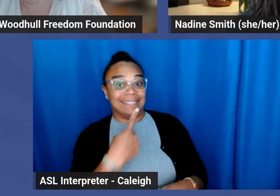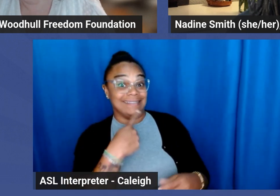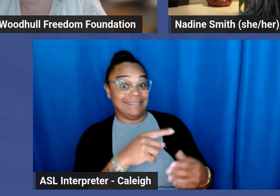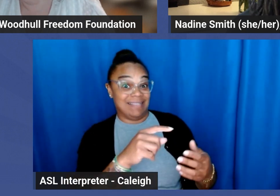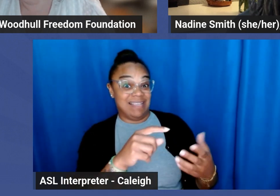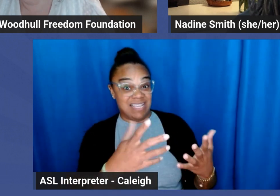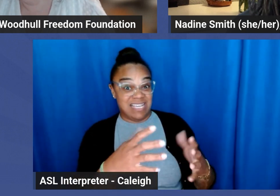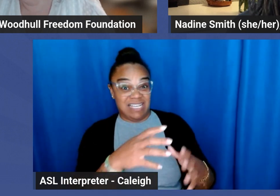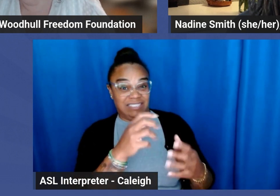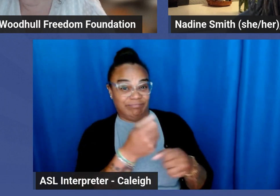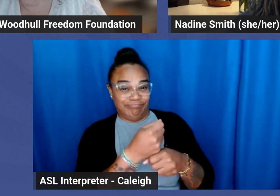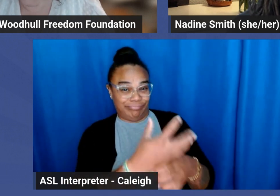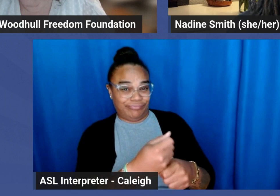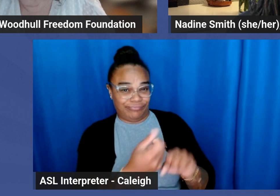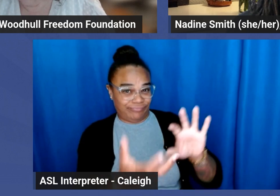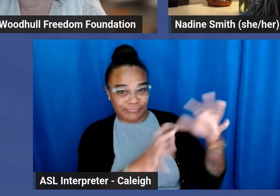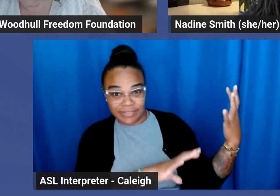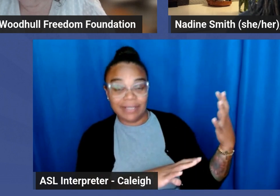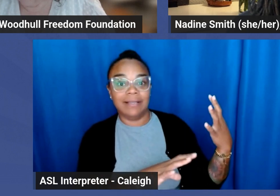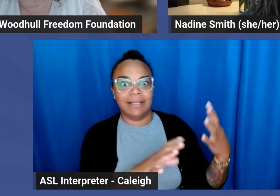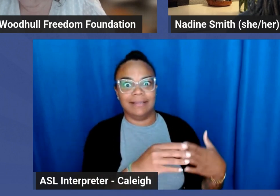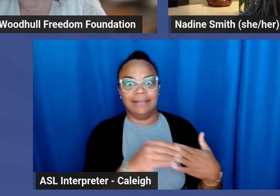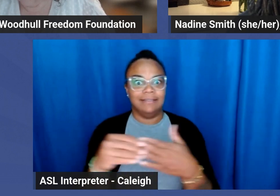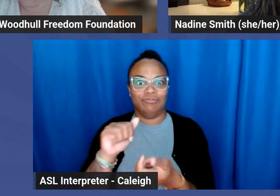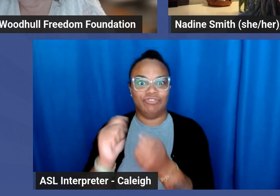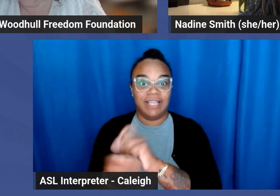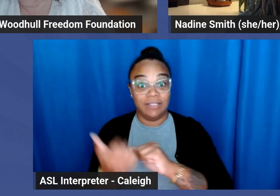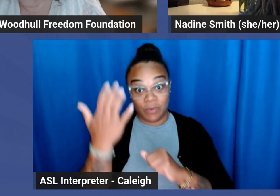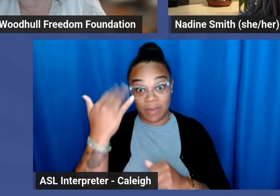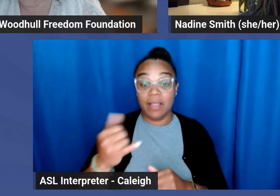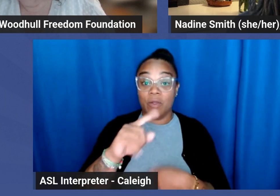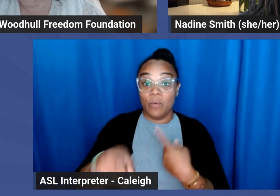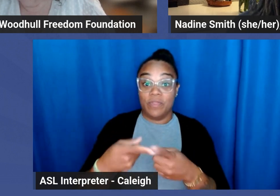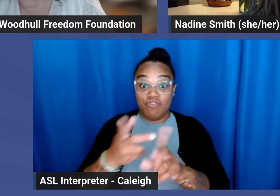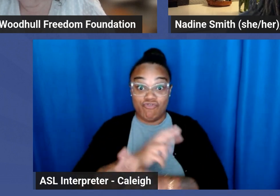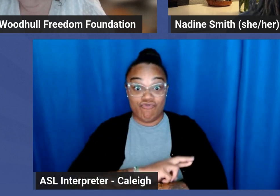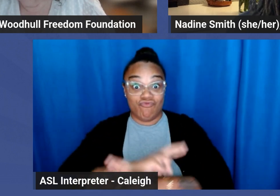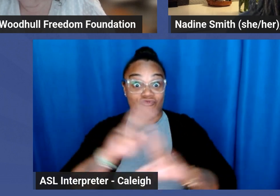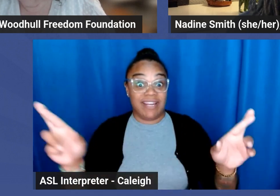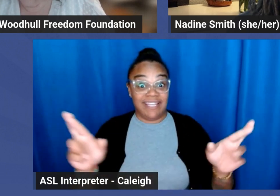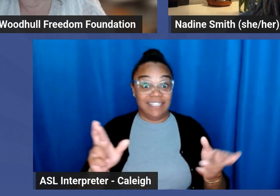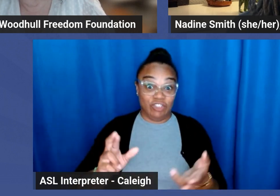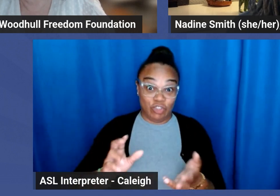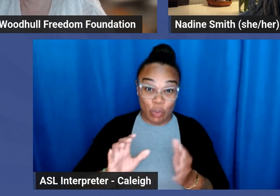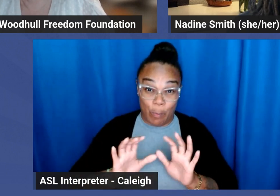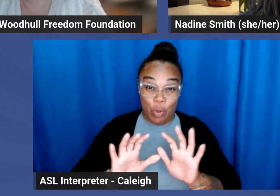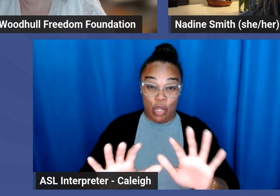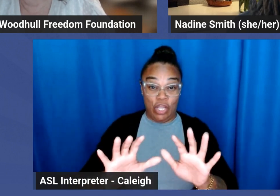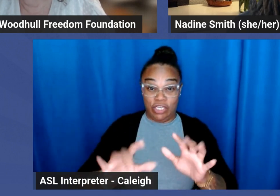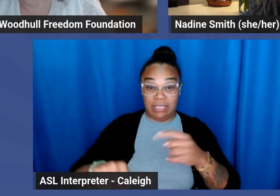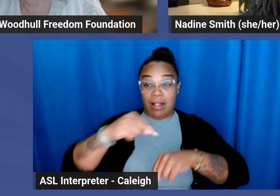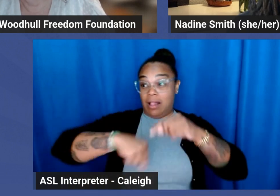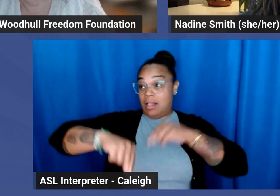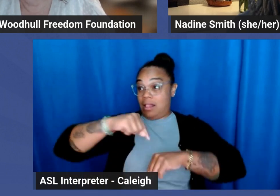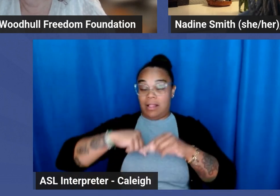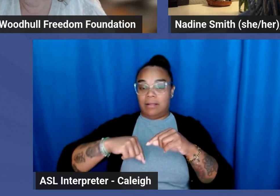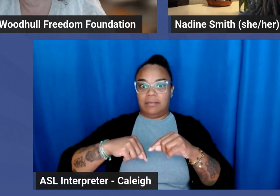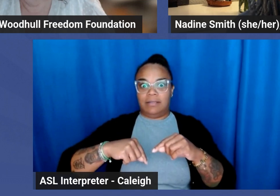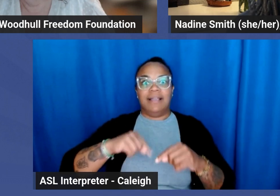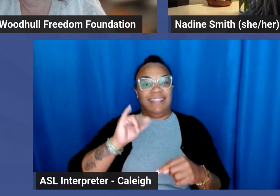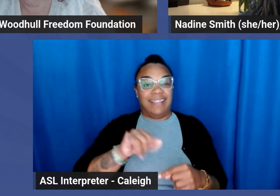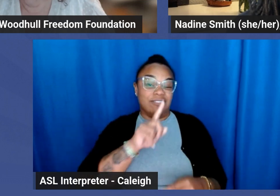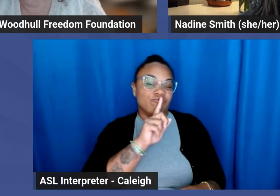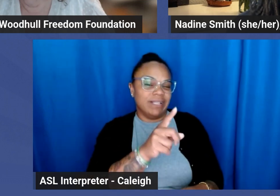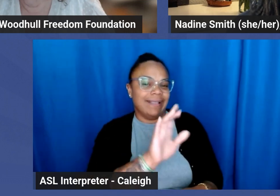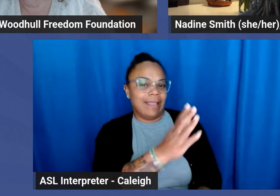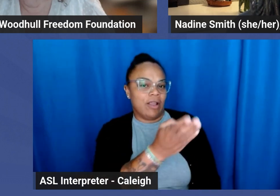they mount up to try to push you backwards, it is actually them admitting that the culture has already passed them by,